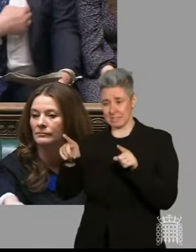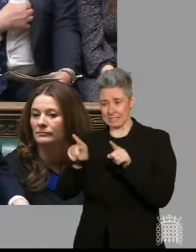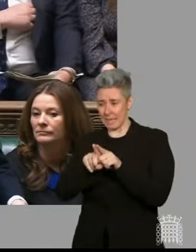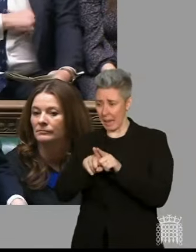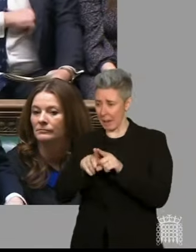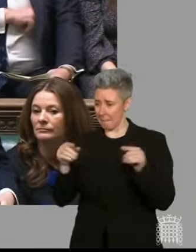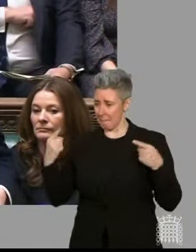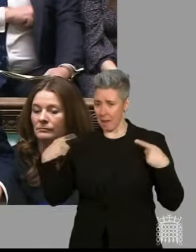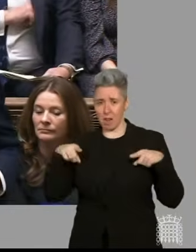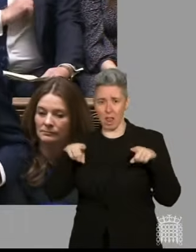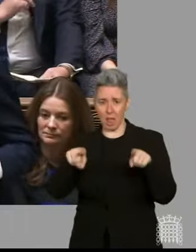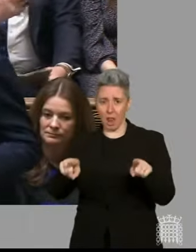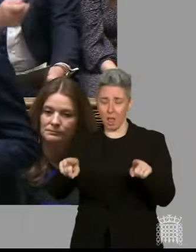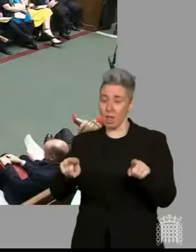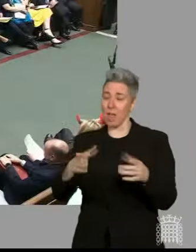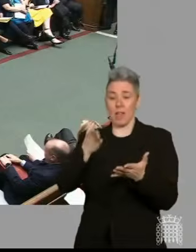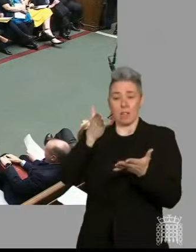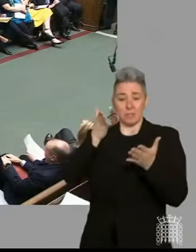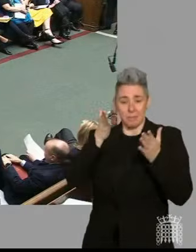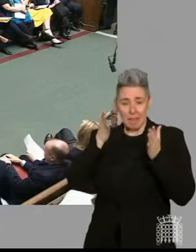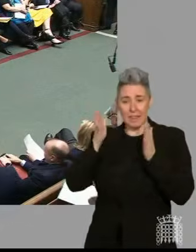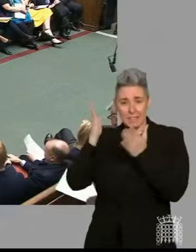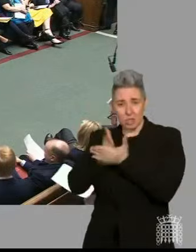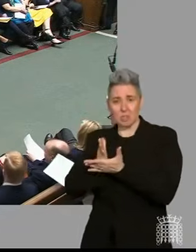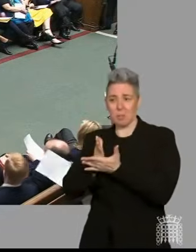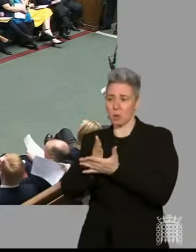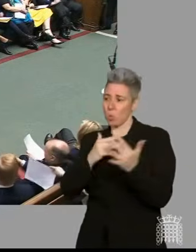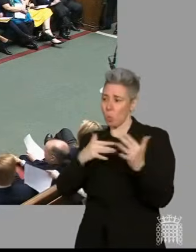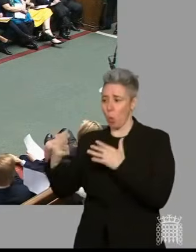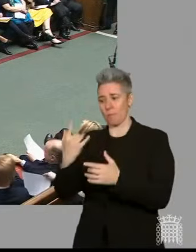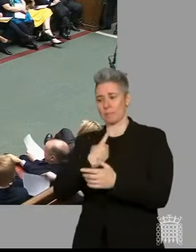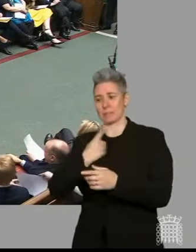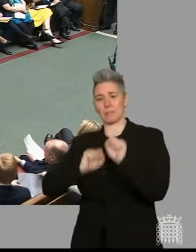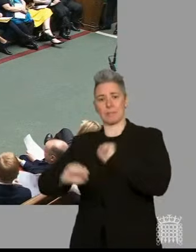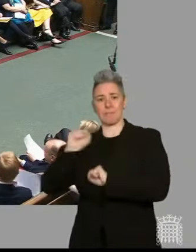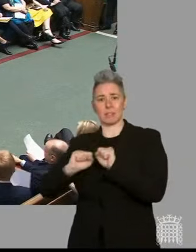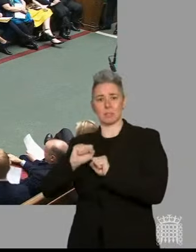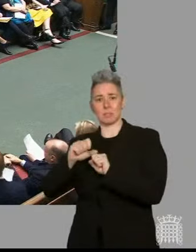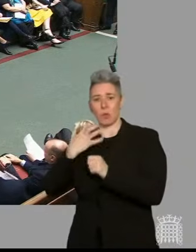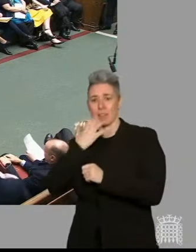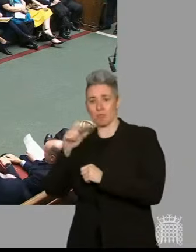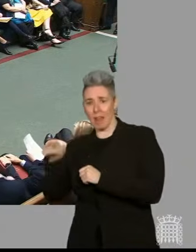the conduct of Russia. Murray Black.